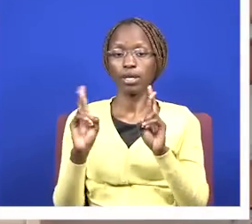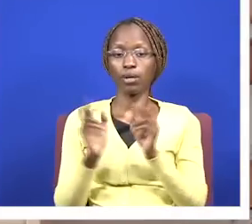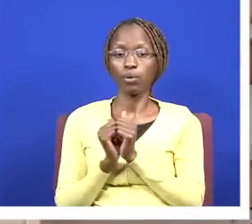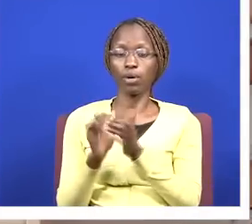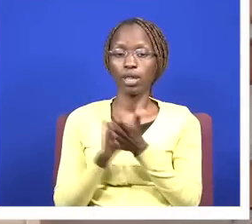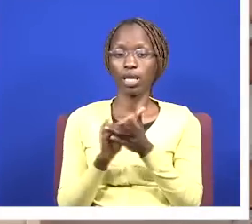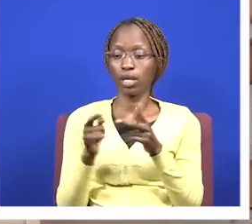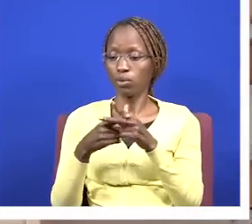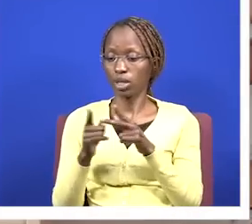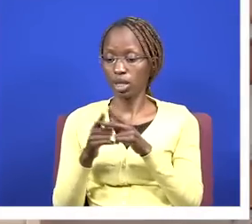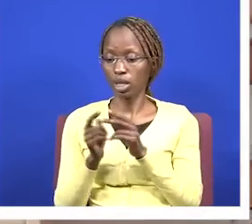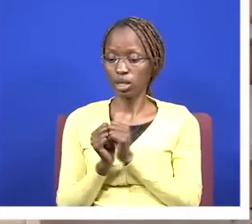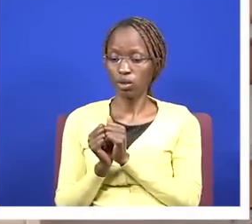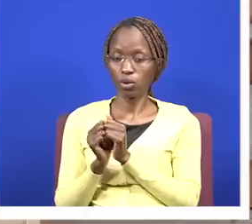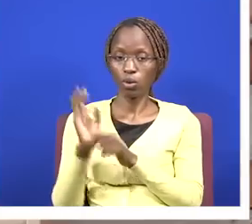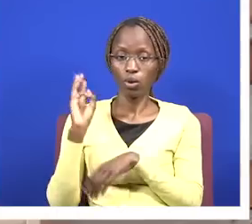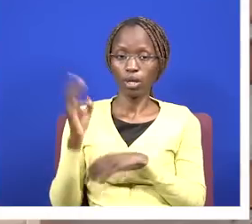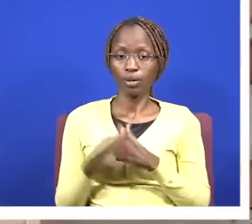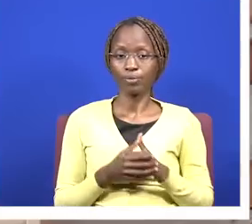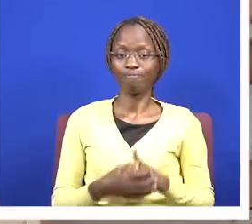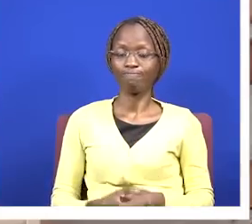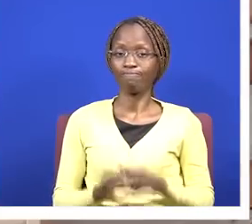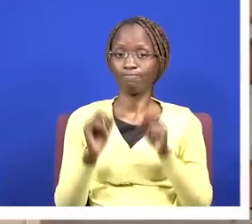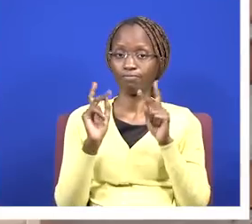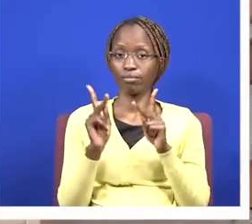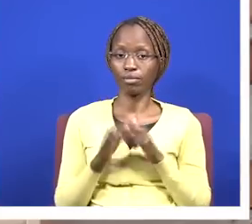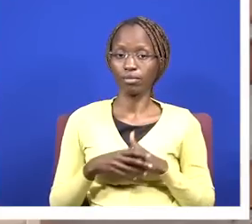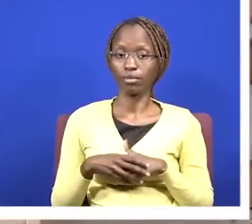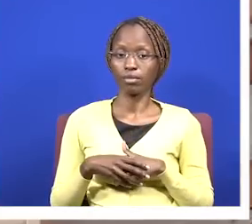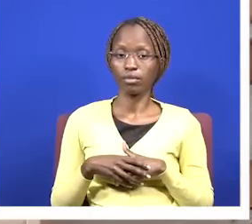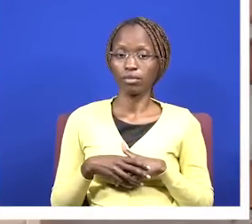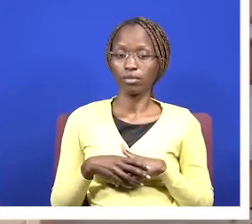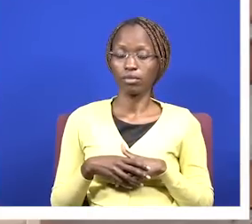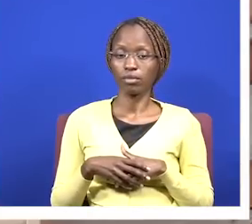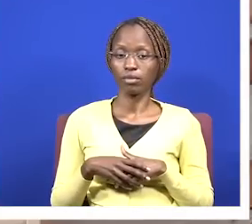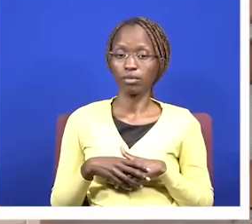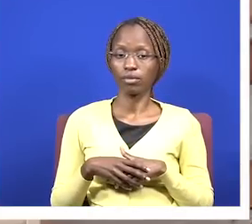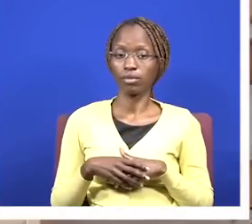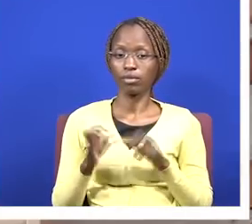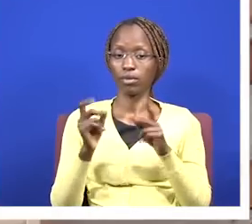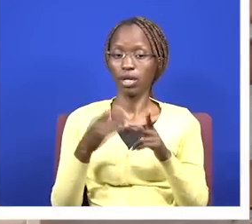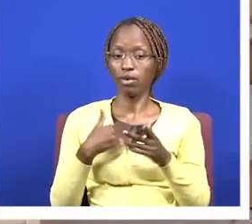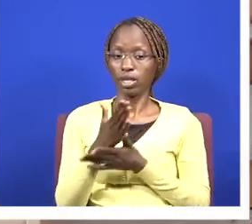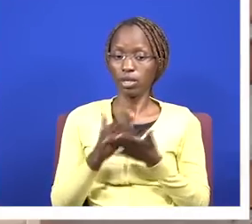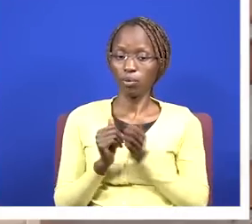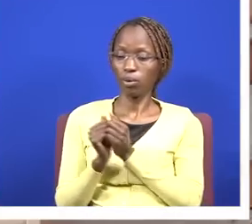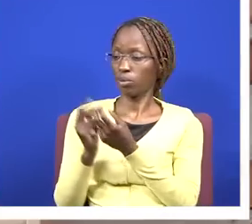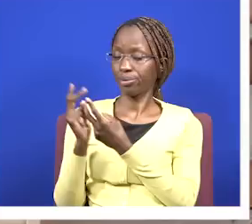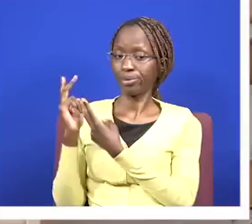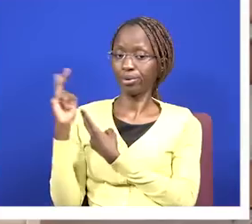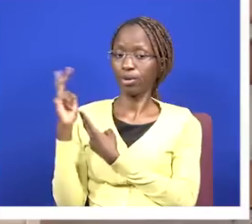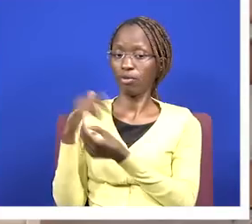will start together. Right. Now, I have something here with me. I have some items,